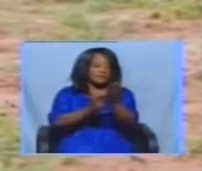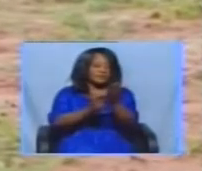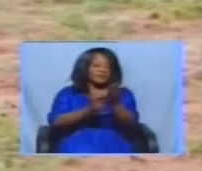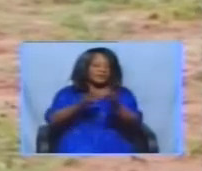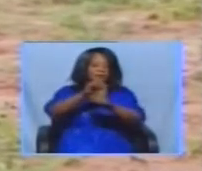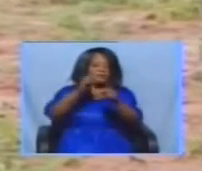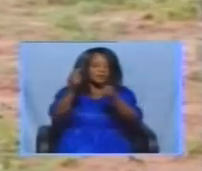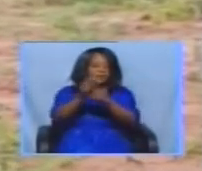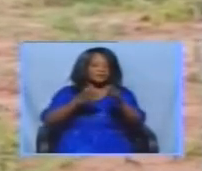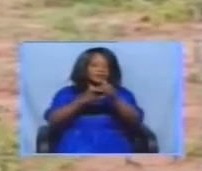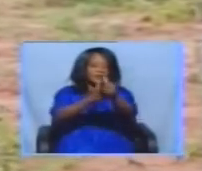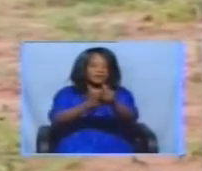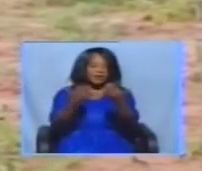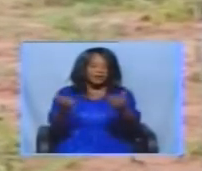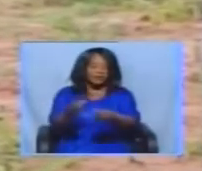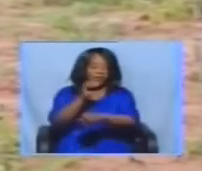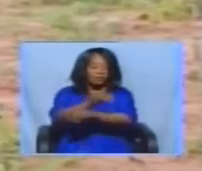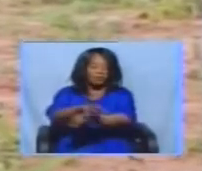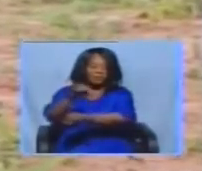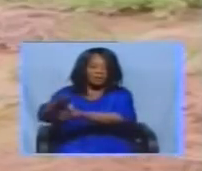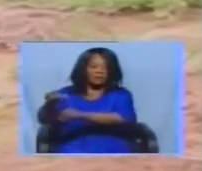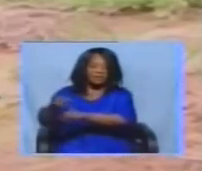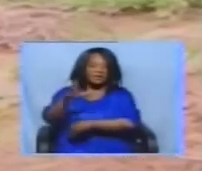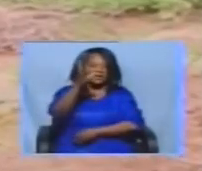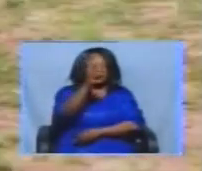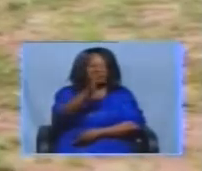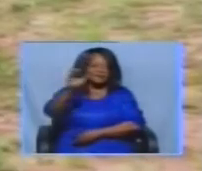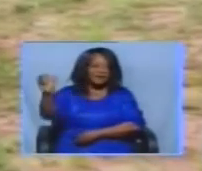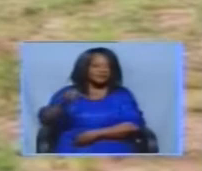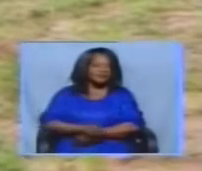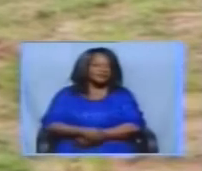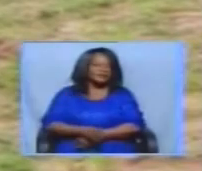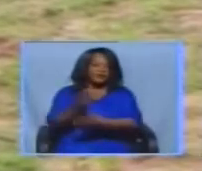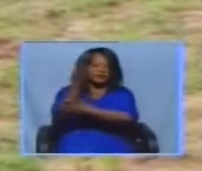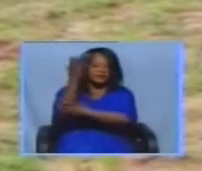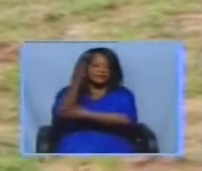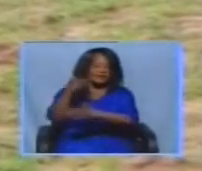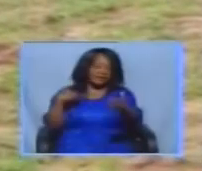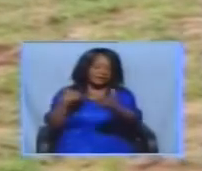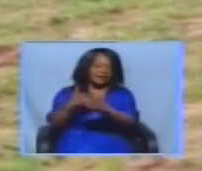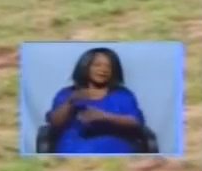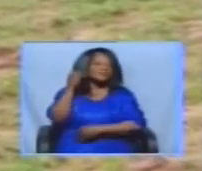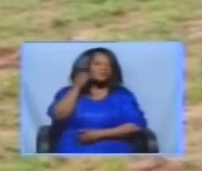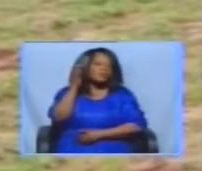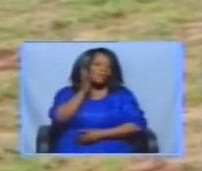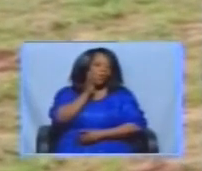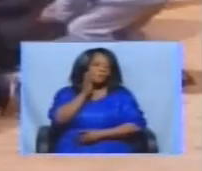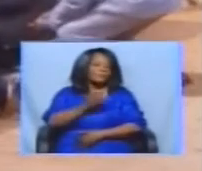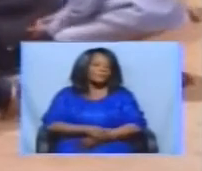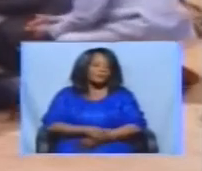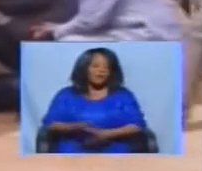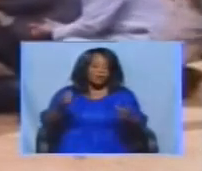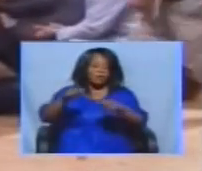has embarked on planting about 600 pine trees just near his palace. All this came to light when